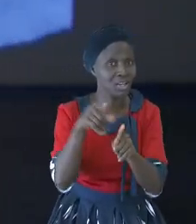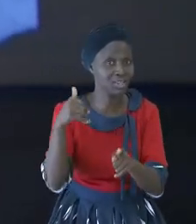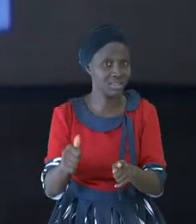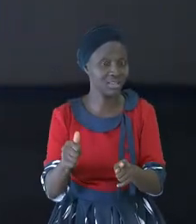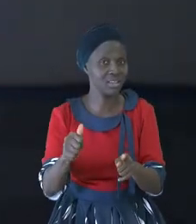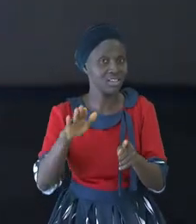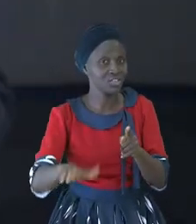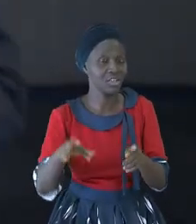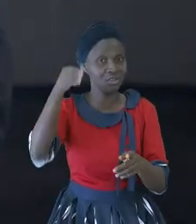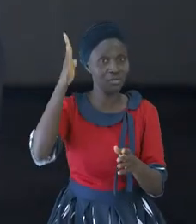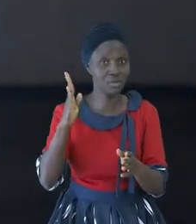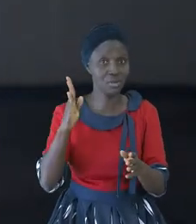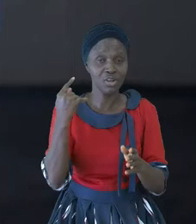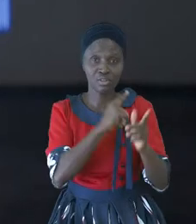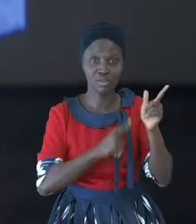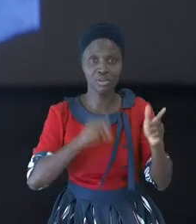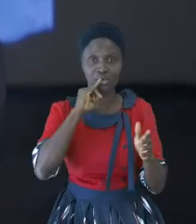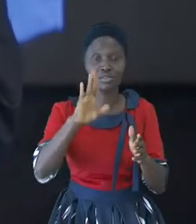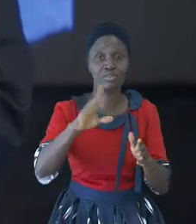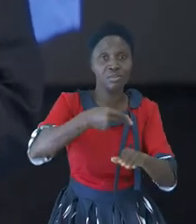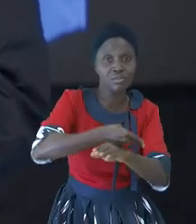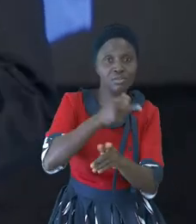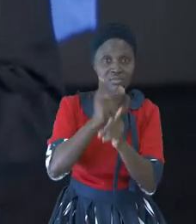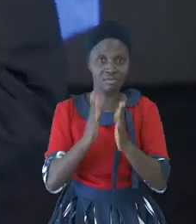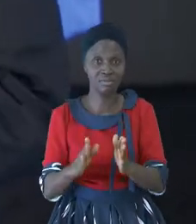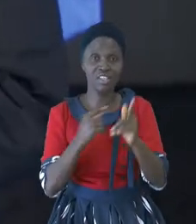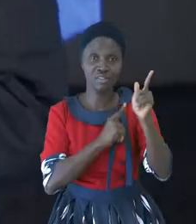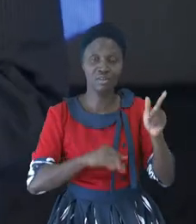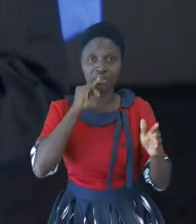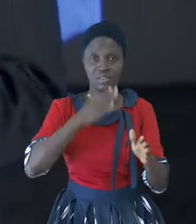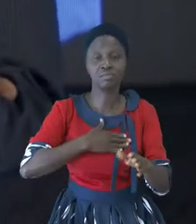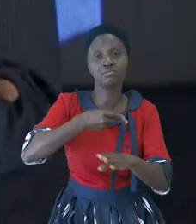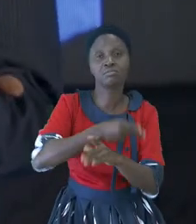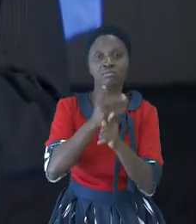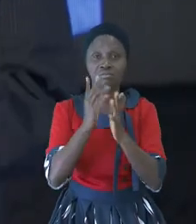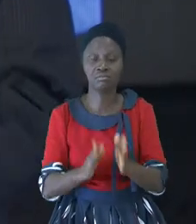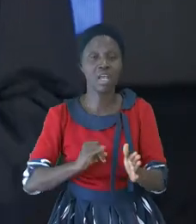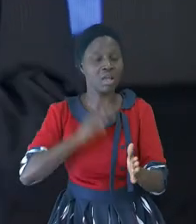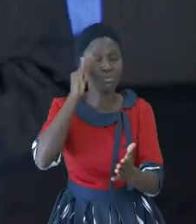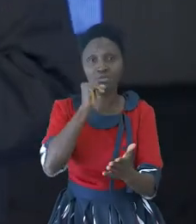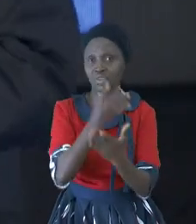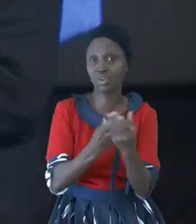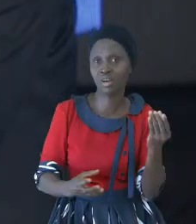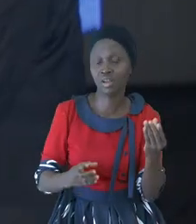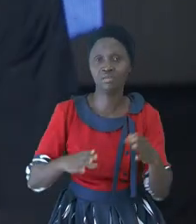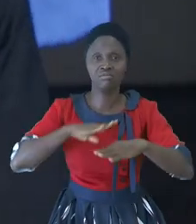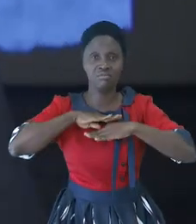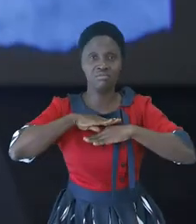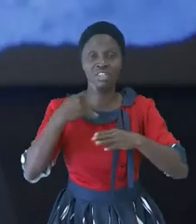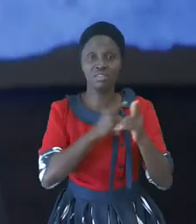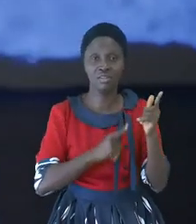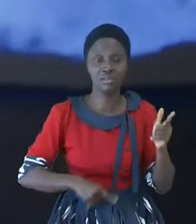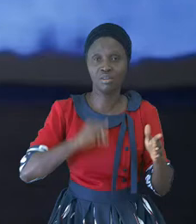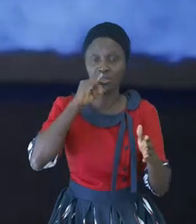Lord is your shepherd, the Lord is my shepherd. I shall not want. I shall not lack nourishment. The Lord is